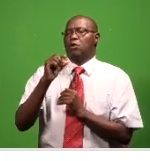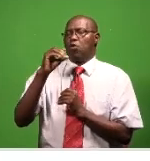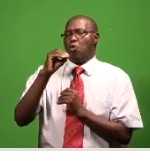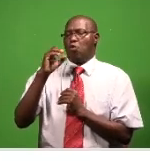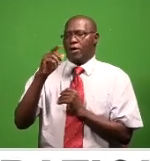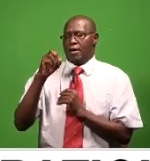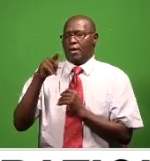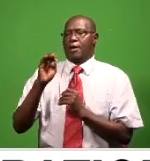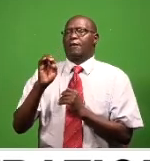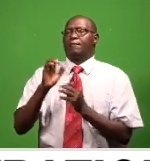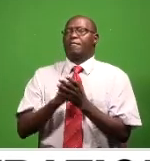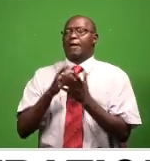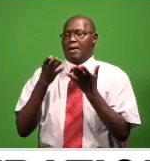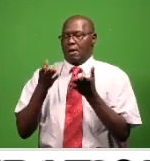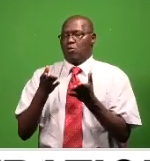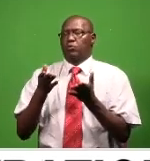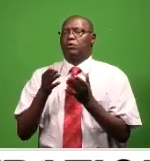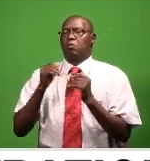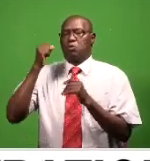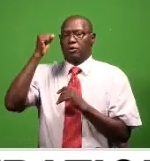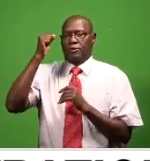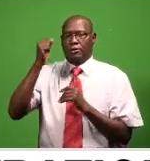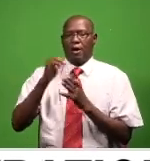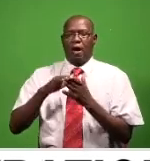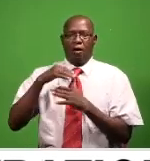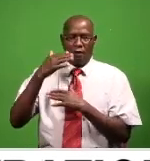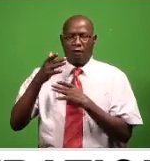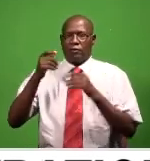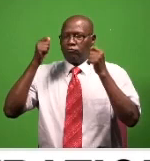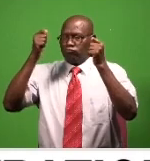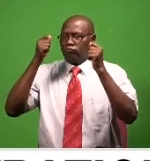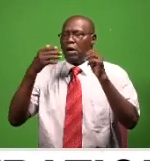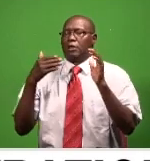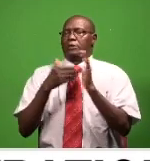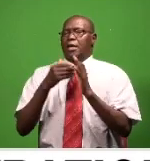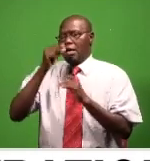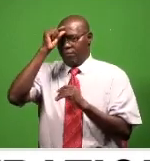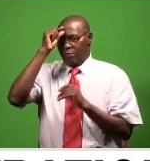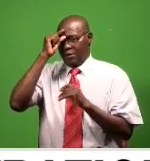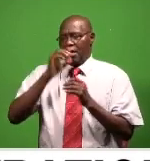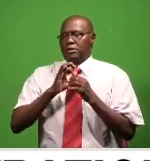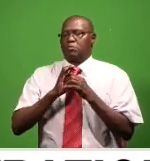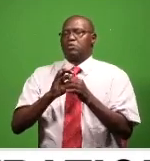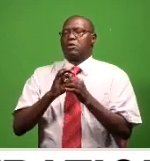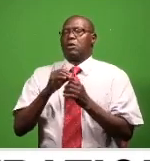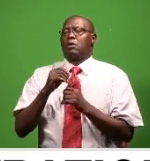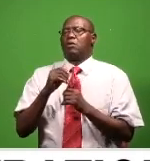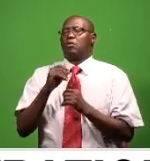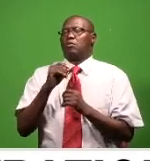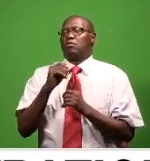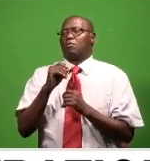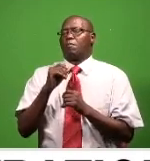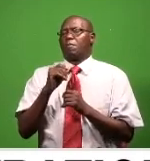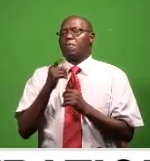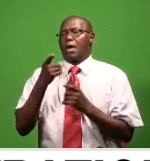And to some politics now, and after a day of staging anti-government protests, the Azimio la Umoja One Kenya coalition now says it will resume